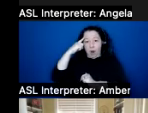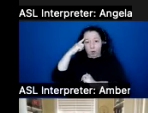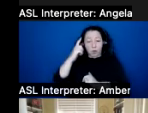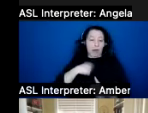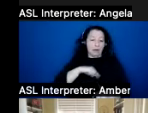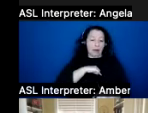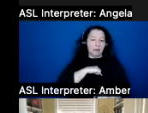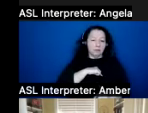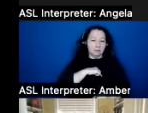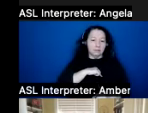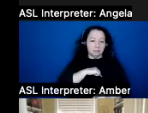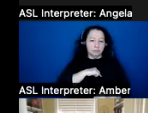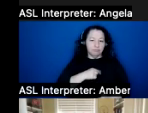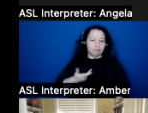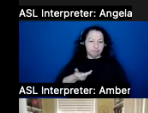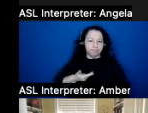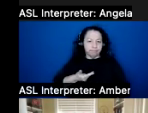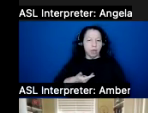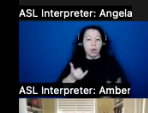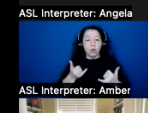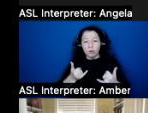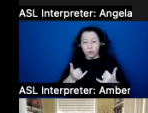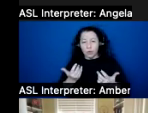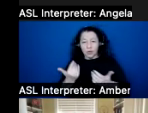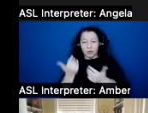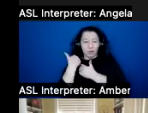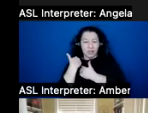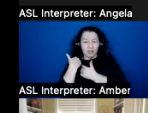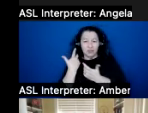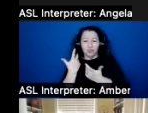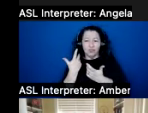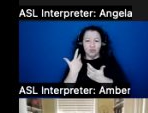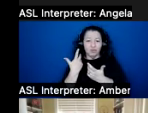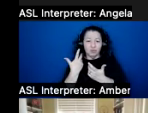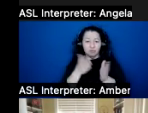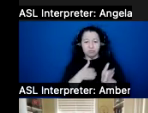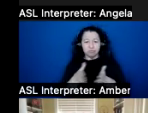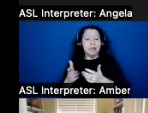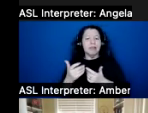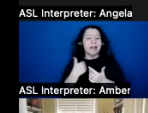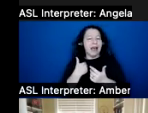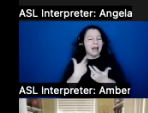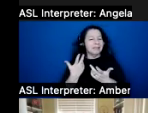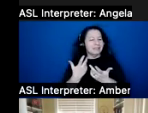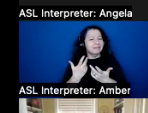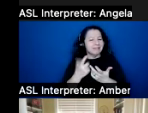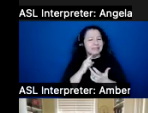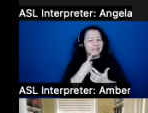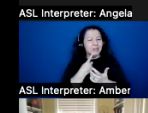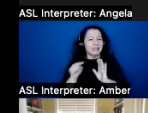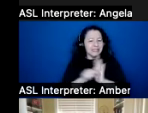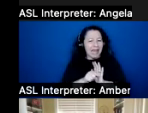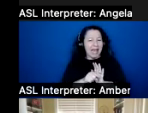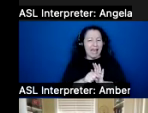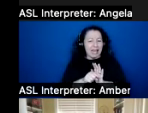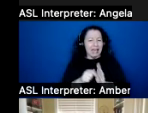Current jurisdictional scheme has a negative impact on ability to provide safety to tribes, and